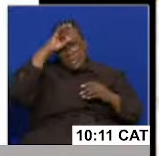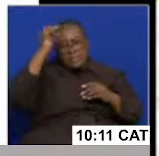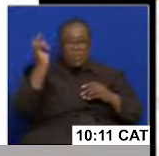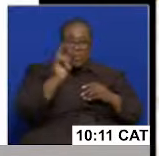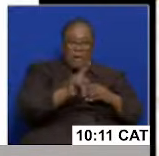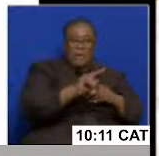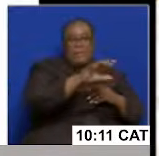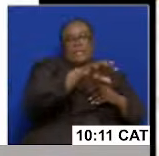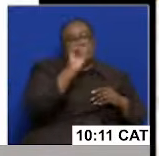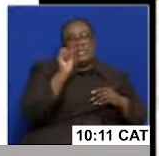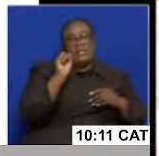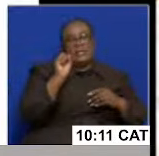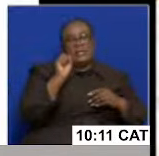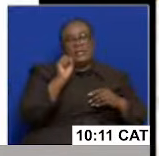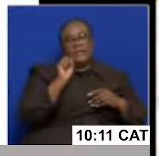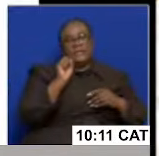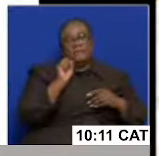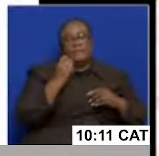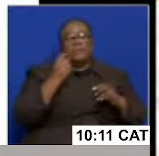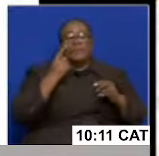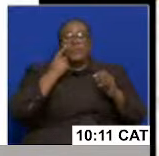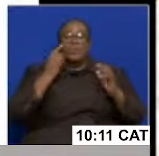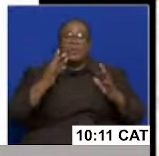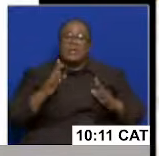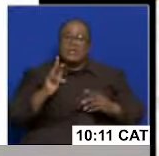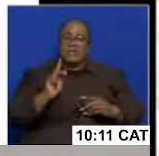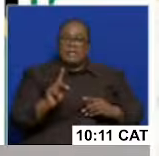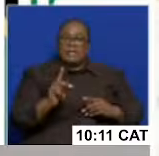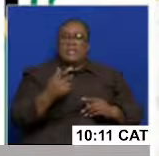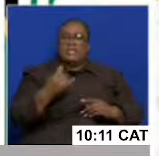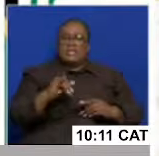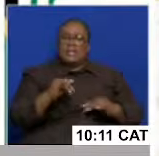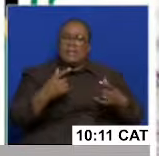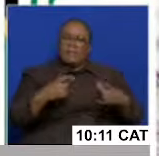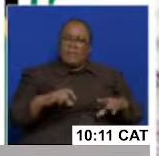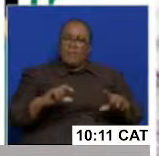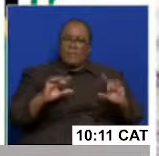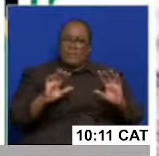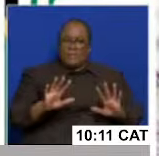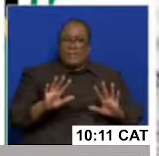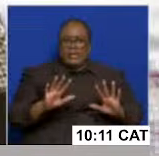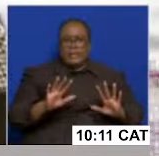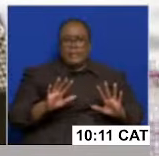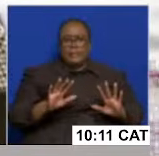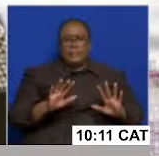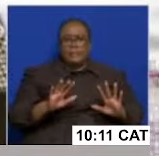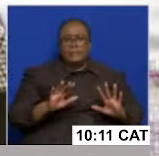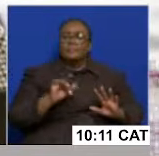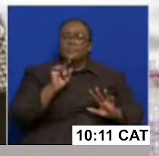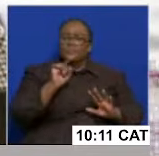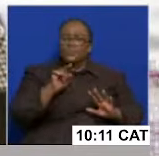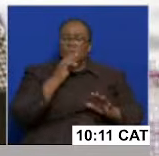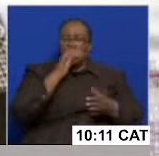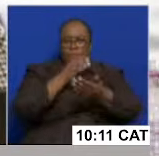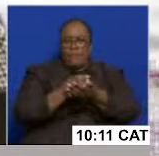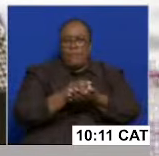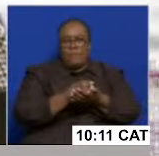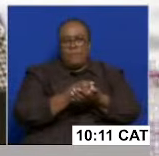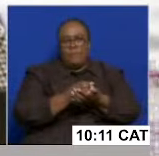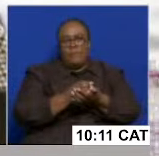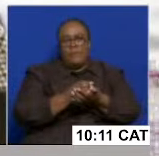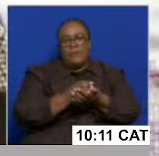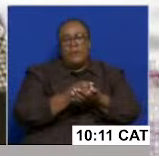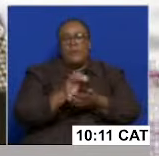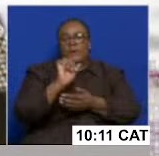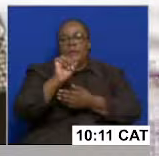Witness K, still on paragraph 10, you've confirmed in your responses to the